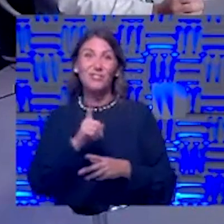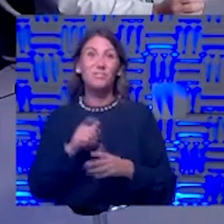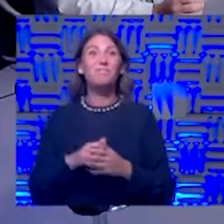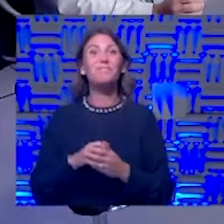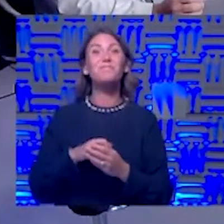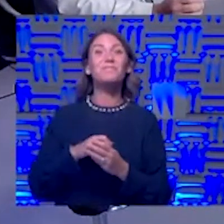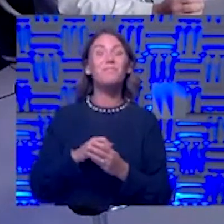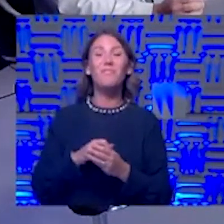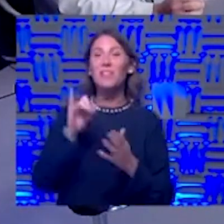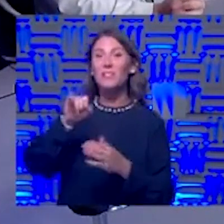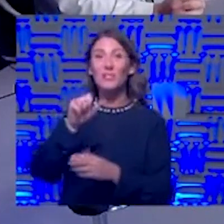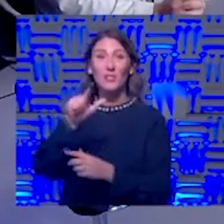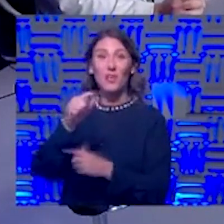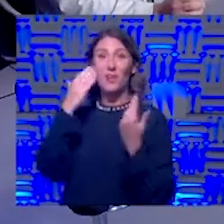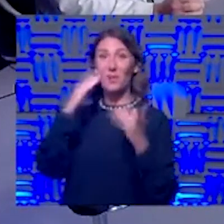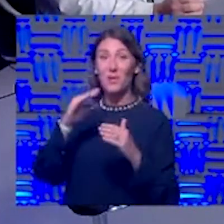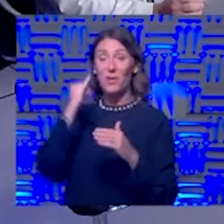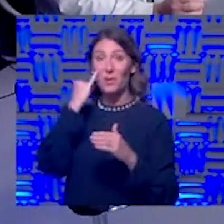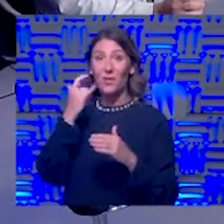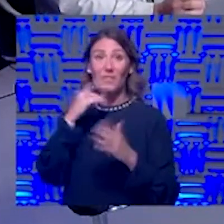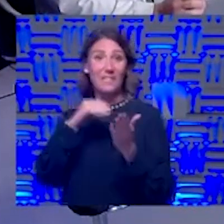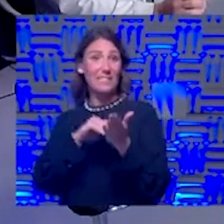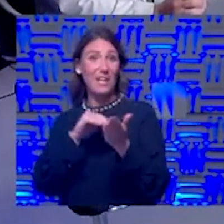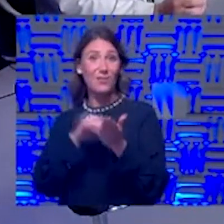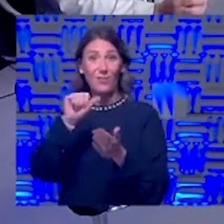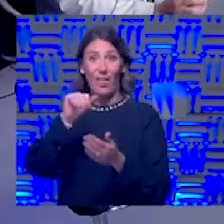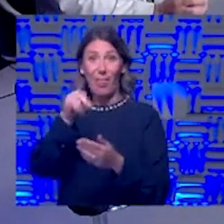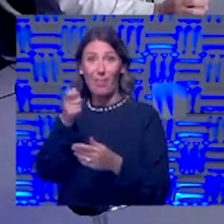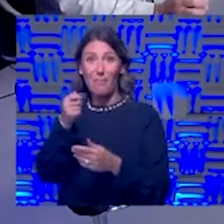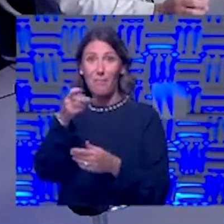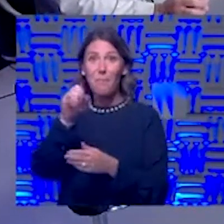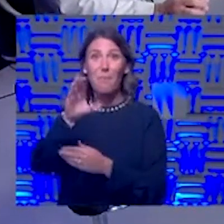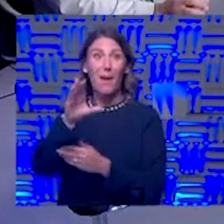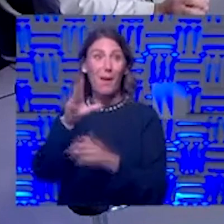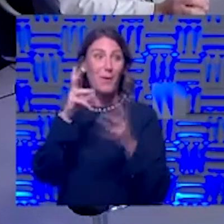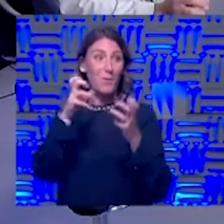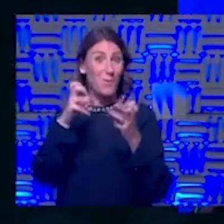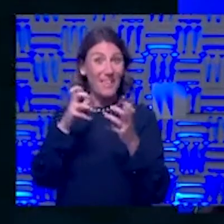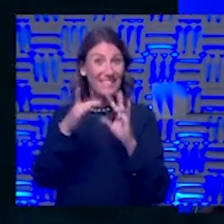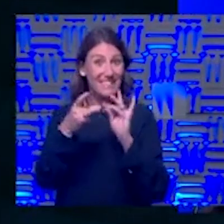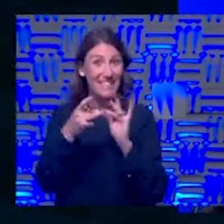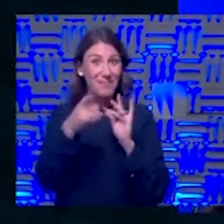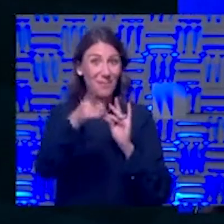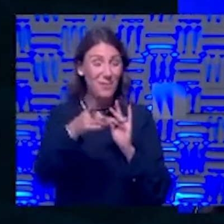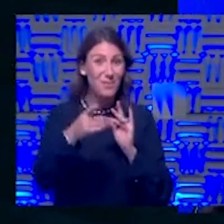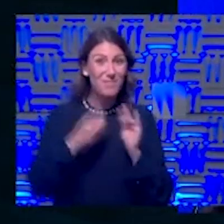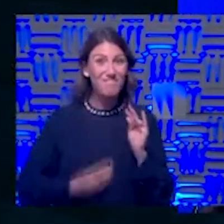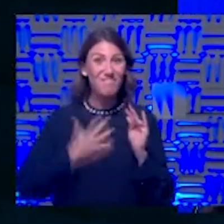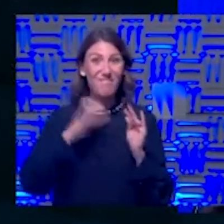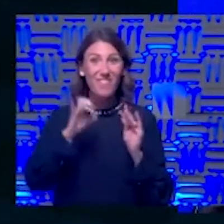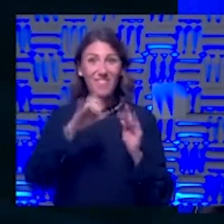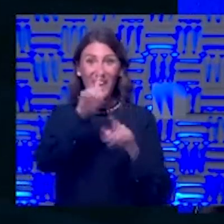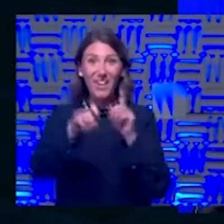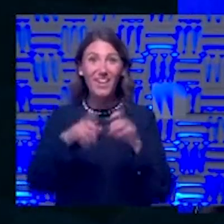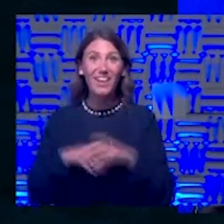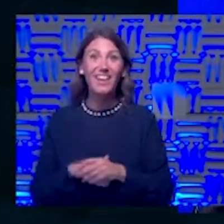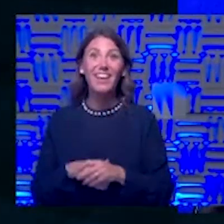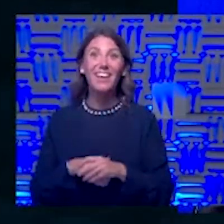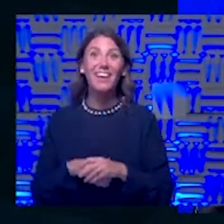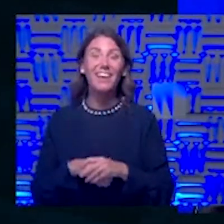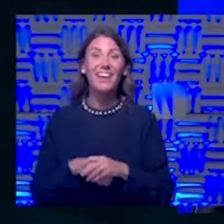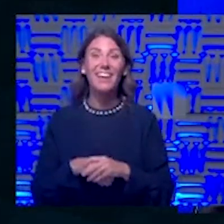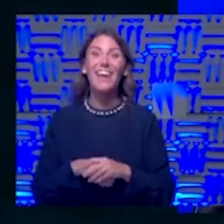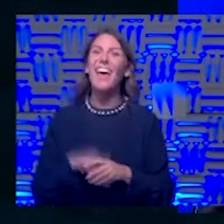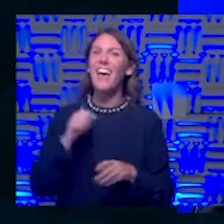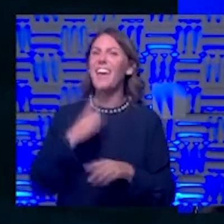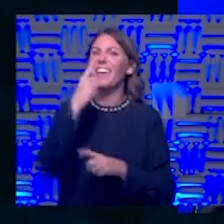All right. I didn't know if Dr. Ellerbeck wanted to comment since he inspired the question. Exactly. What are your thoughts? No, I concur with. I thought Dana handled